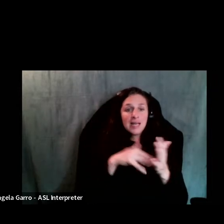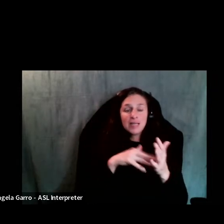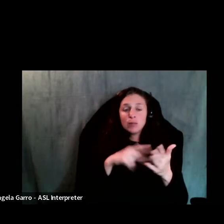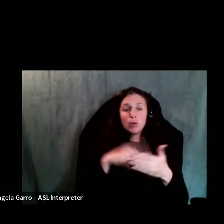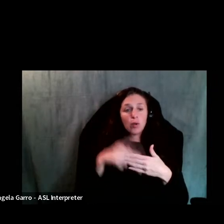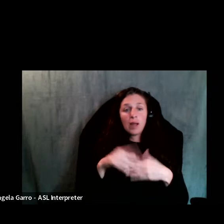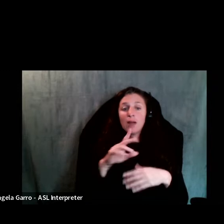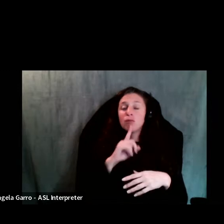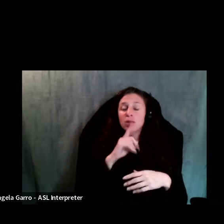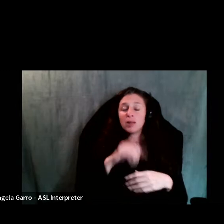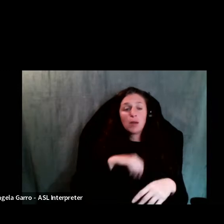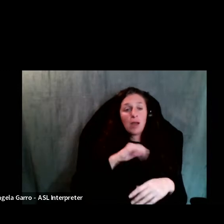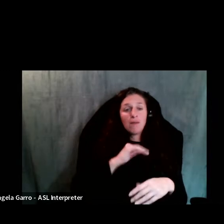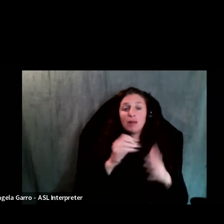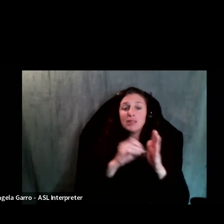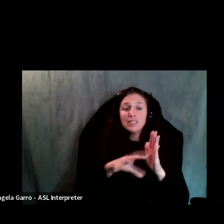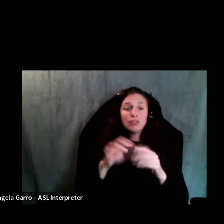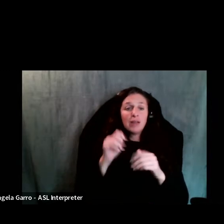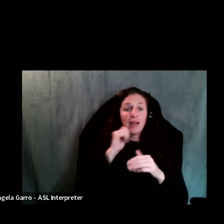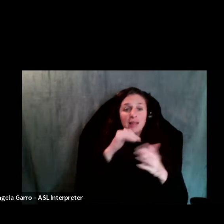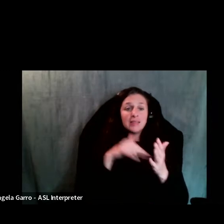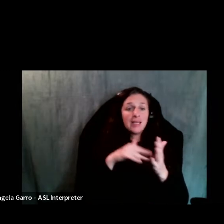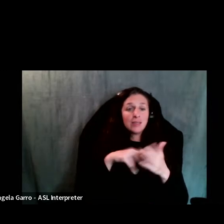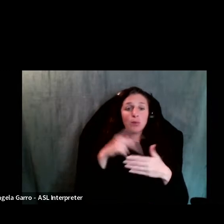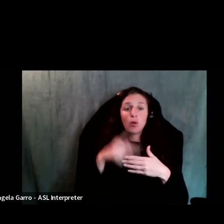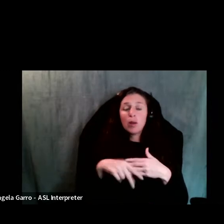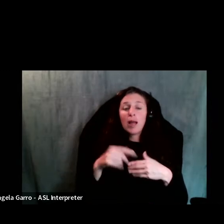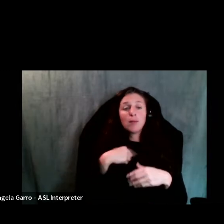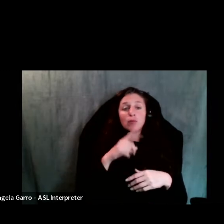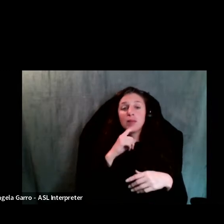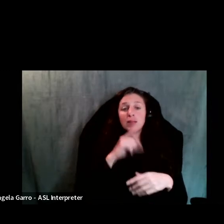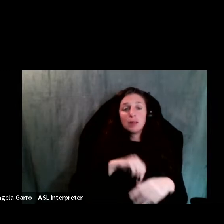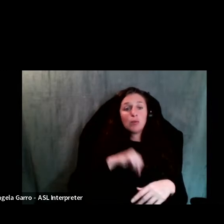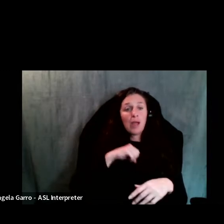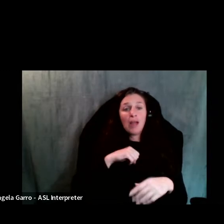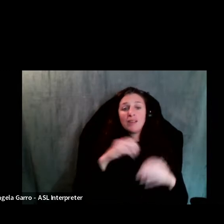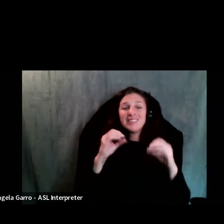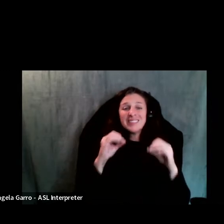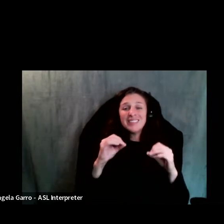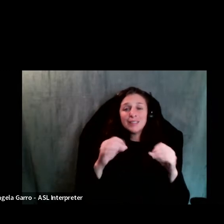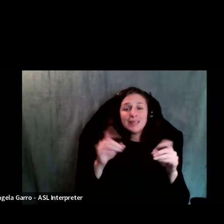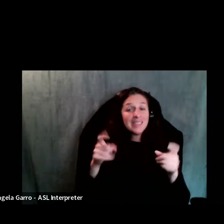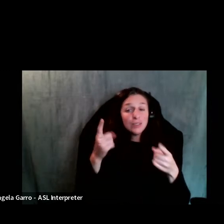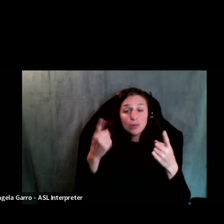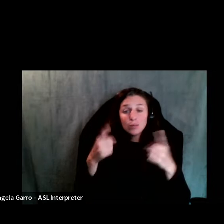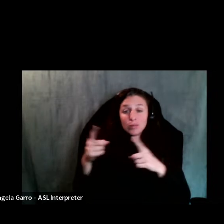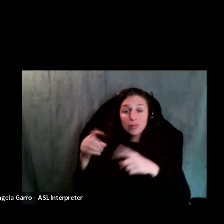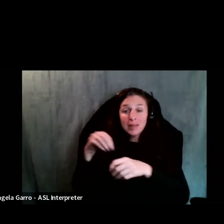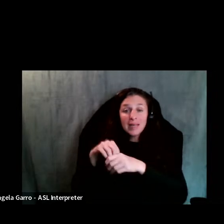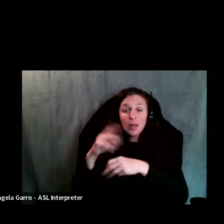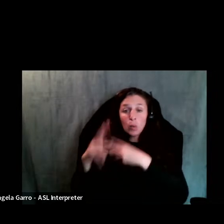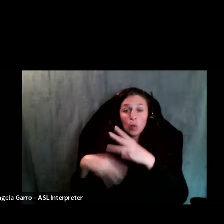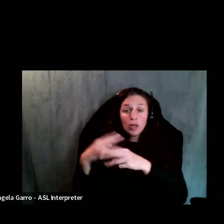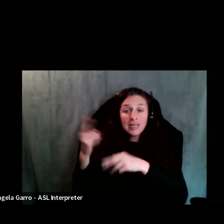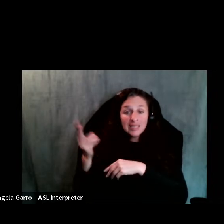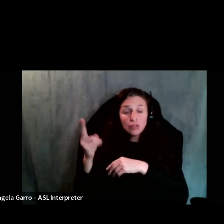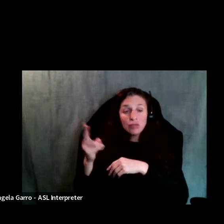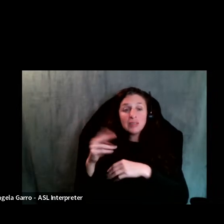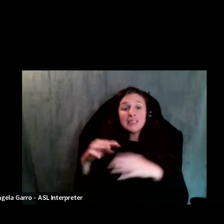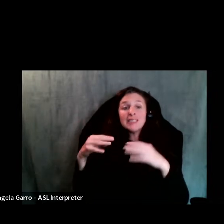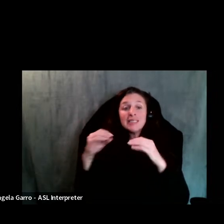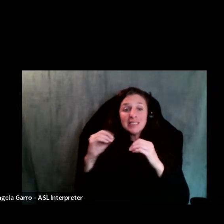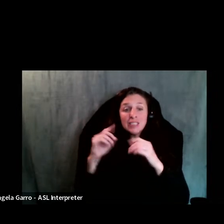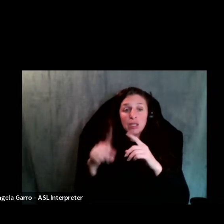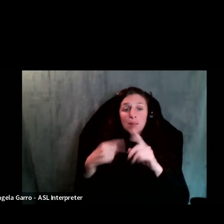of the ethnic studies program. I'm very proud of the teaching that has to go on in world history and teaching about the Holocaust. That